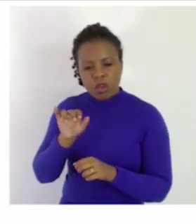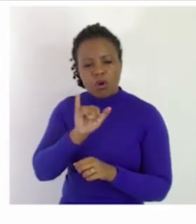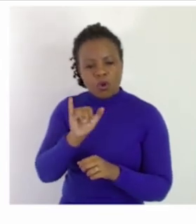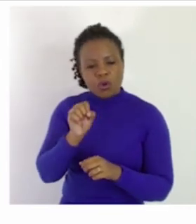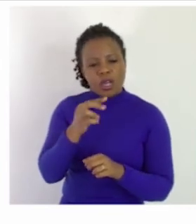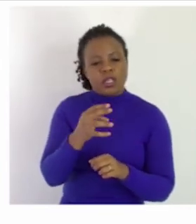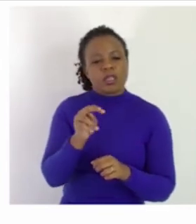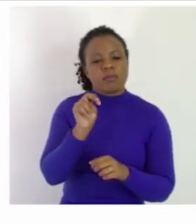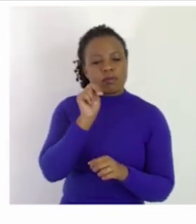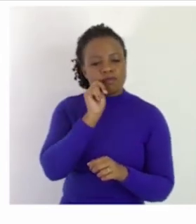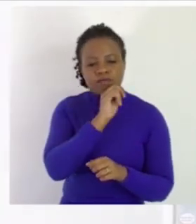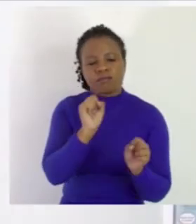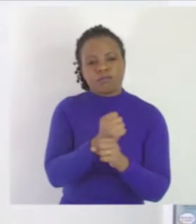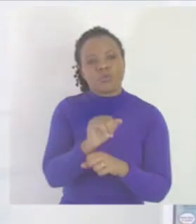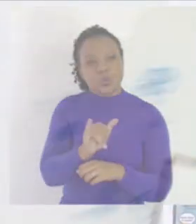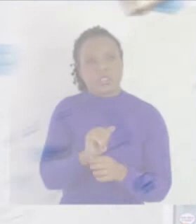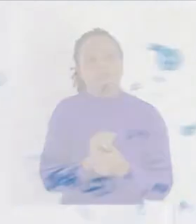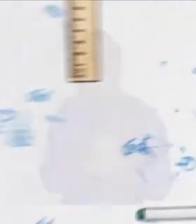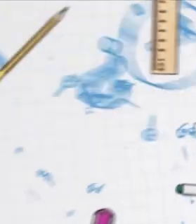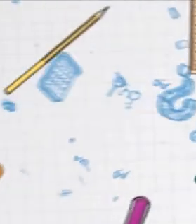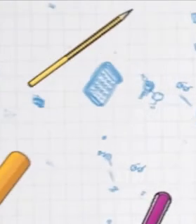the uncountable nouns.